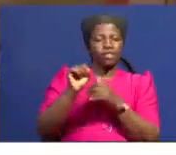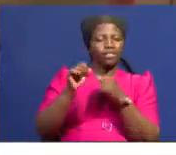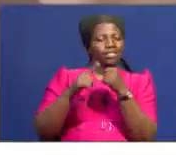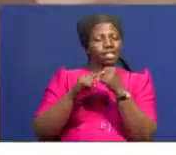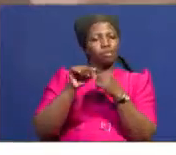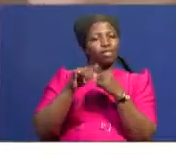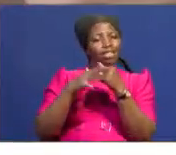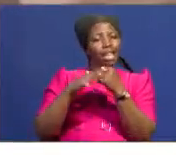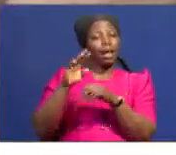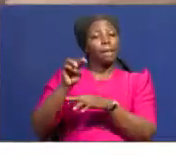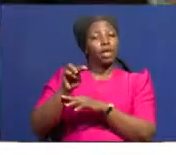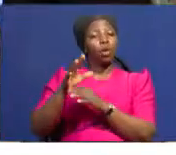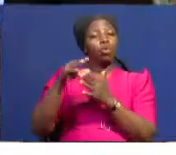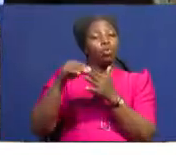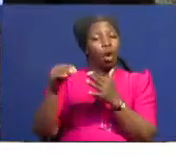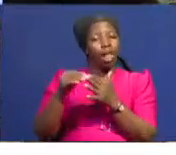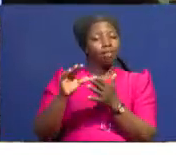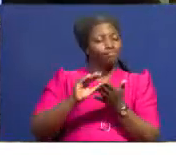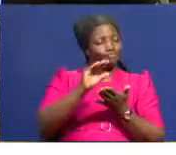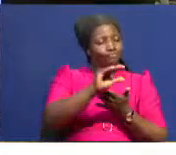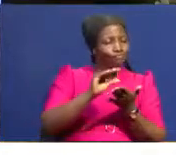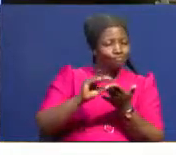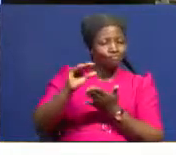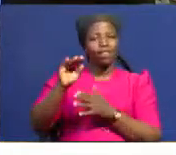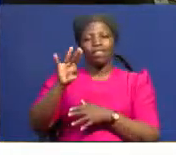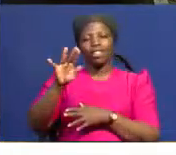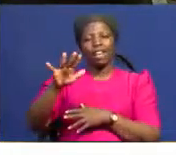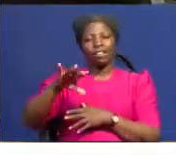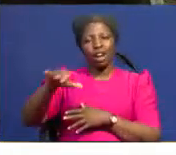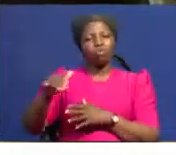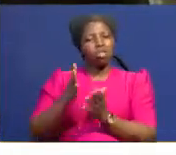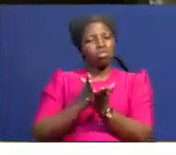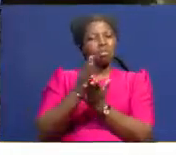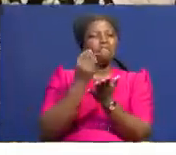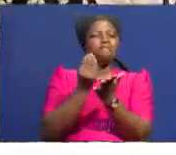$56.9 million to 45 counties through the